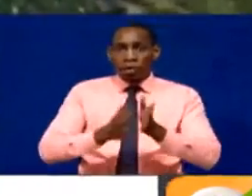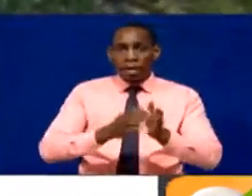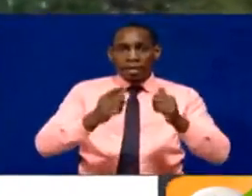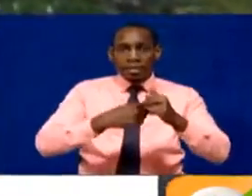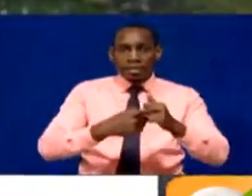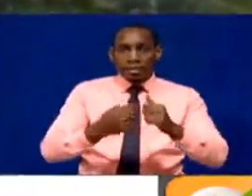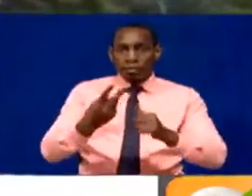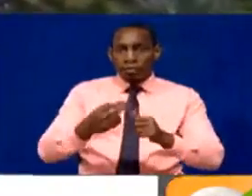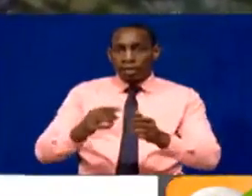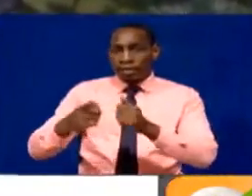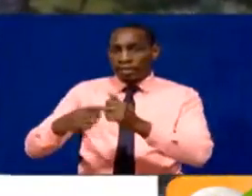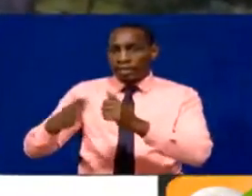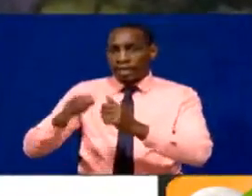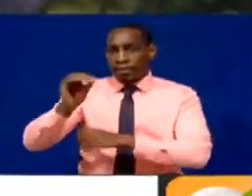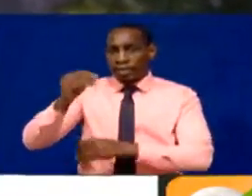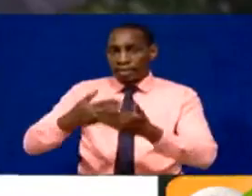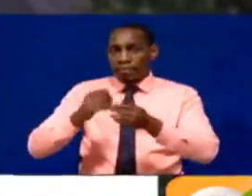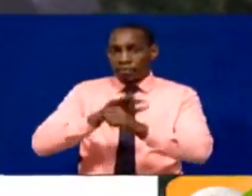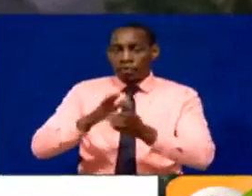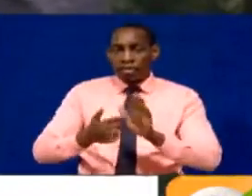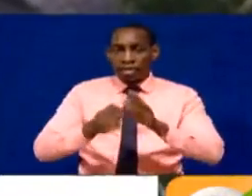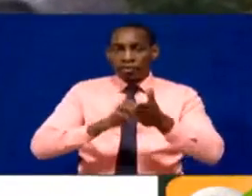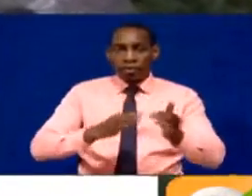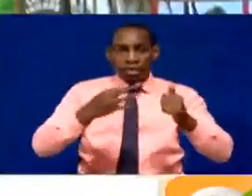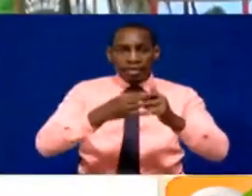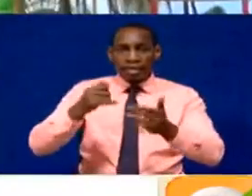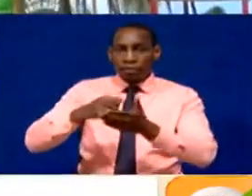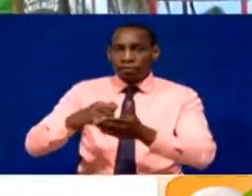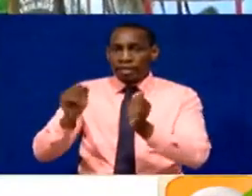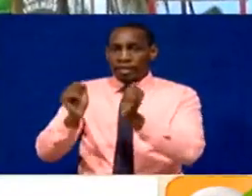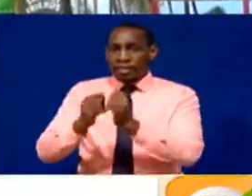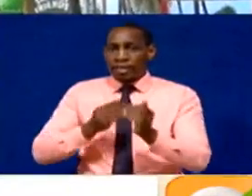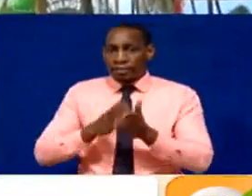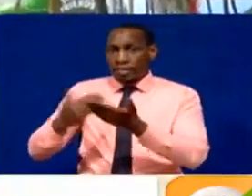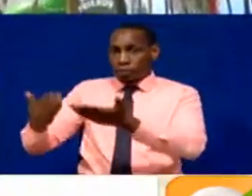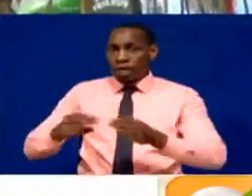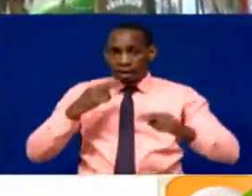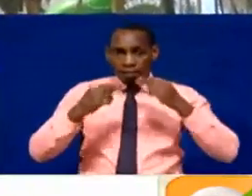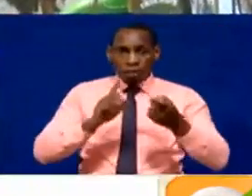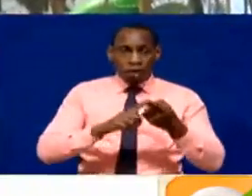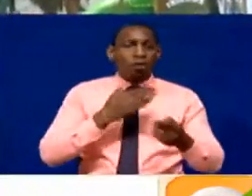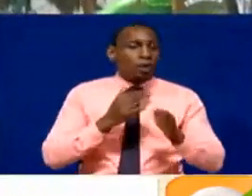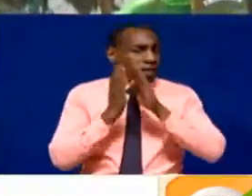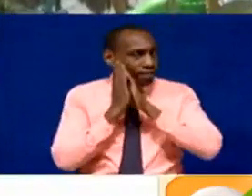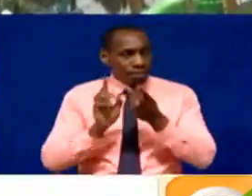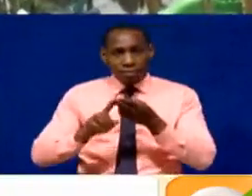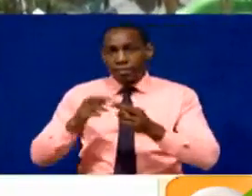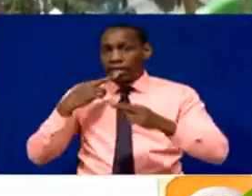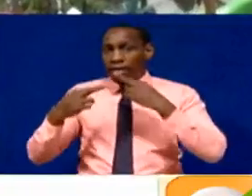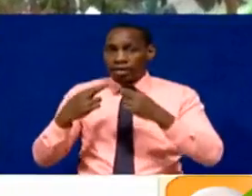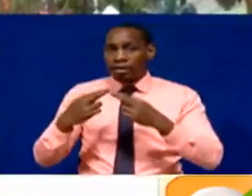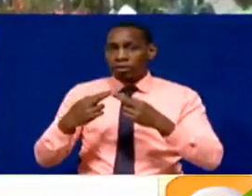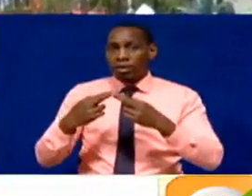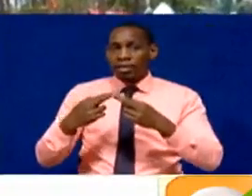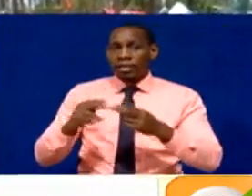69% before the pandemic. This implies that 8 out of 10 guests received by hotels for either accommodation or restaurant